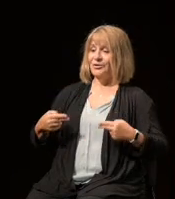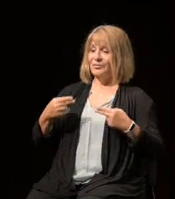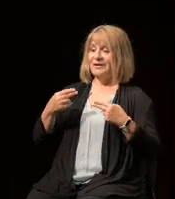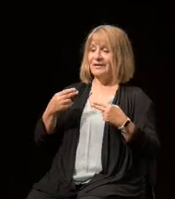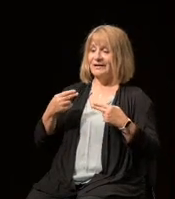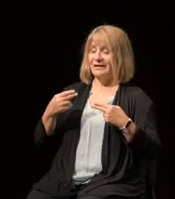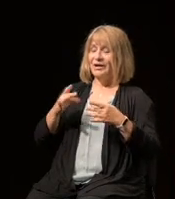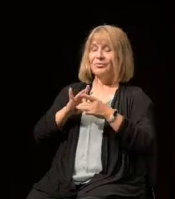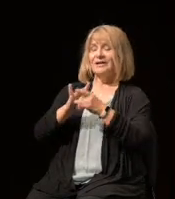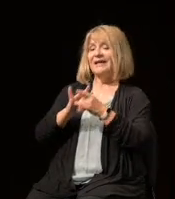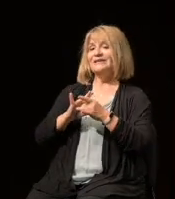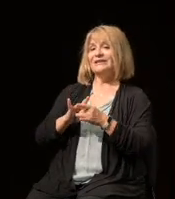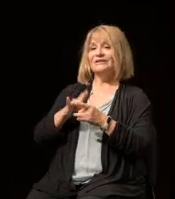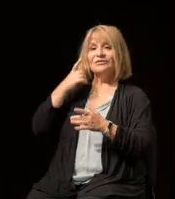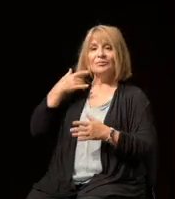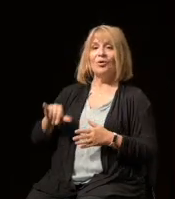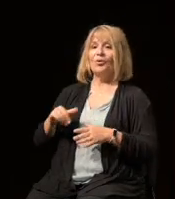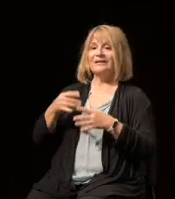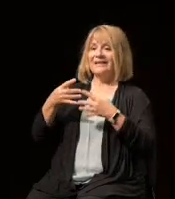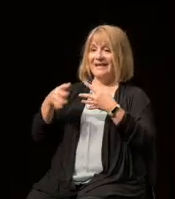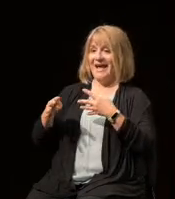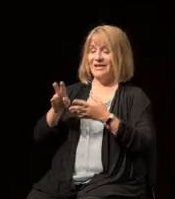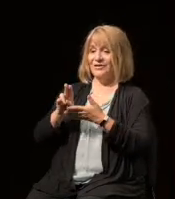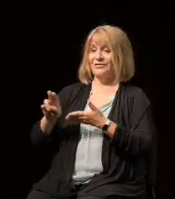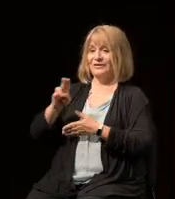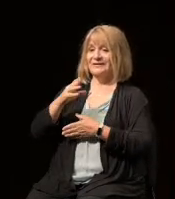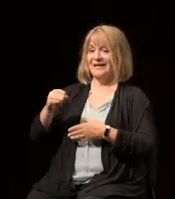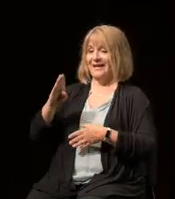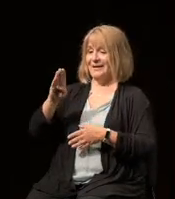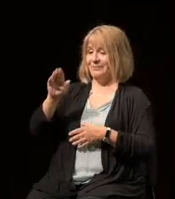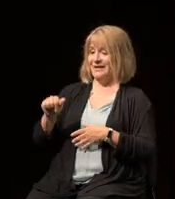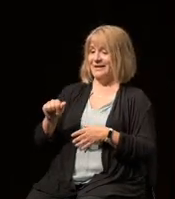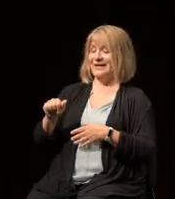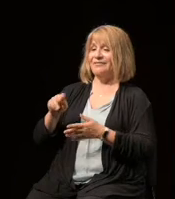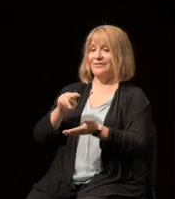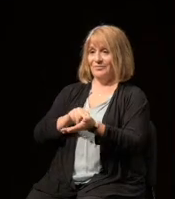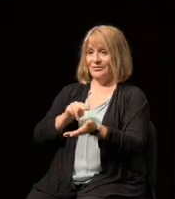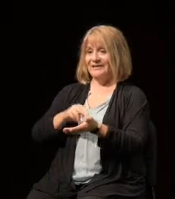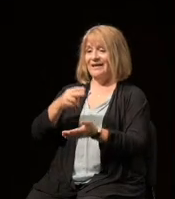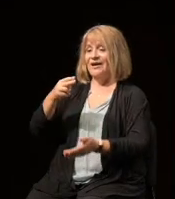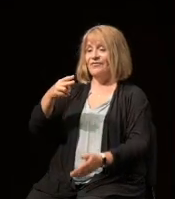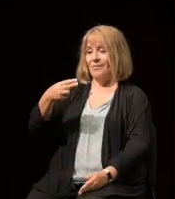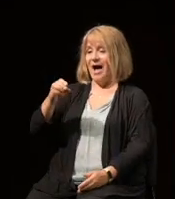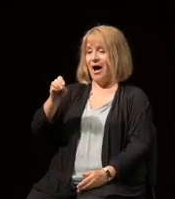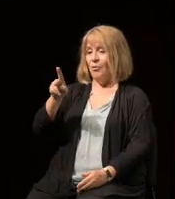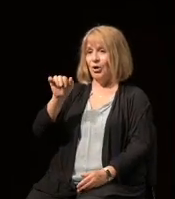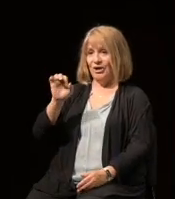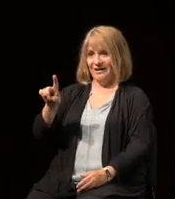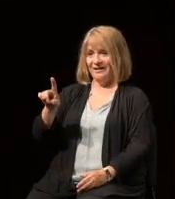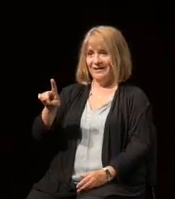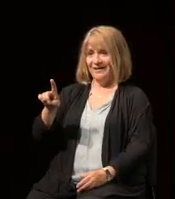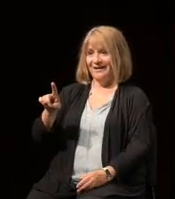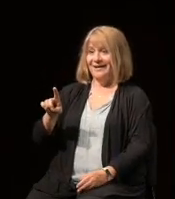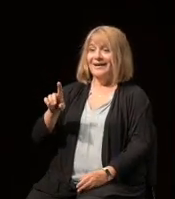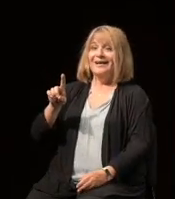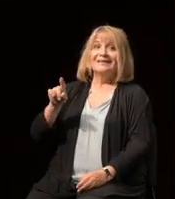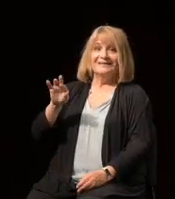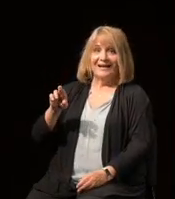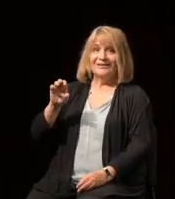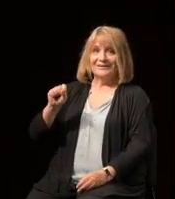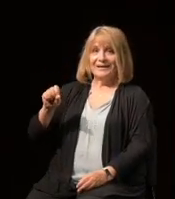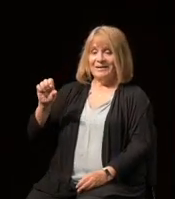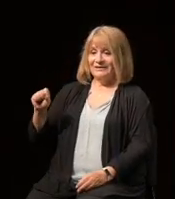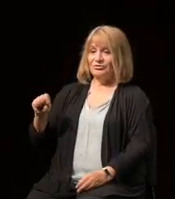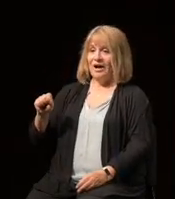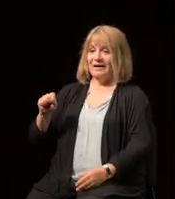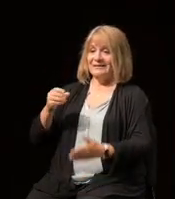Gate University, and a Bachelor of Science in Nursing Sciences from Howard University. Dr. Stanback-Stroud's